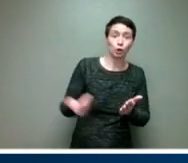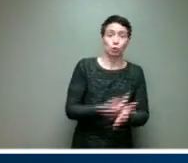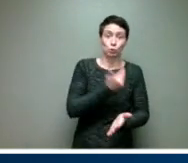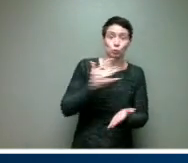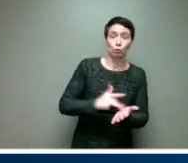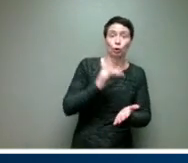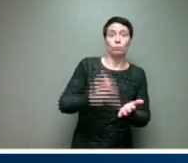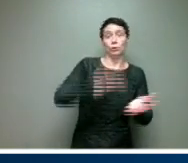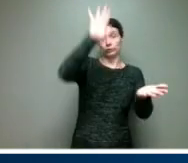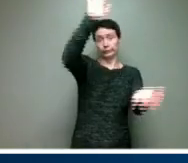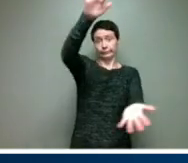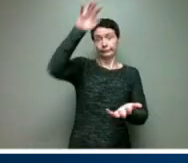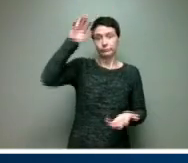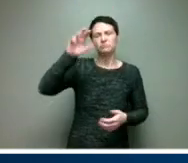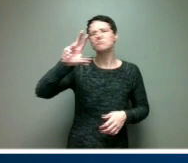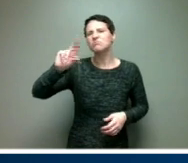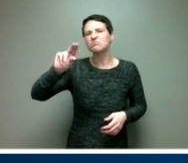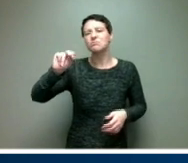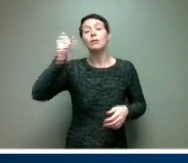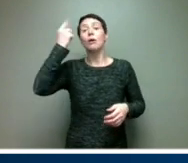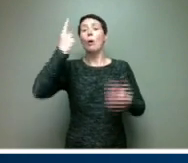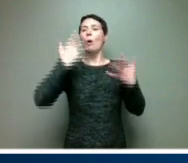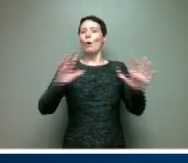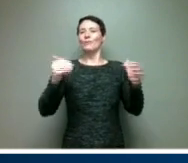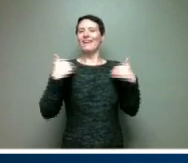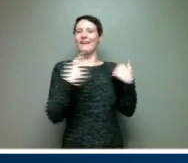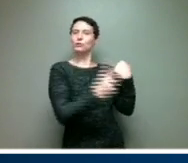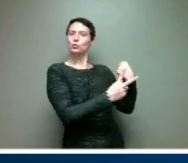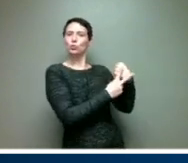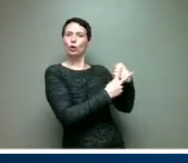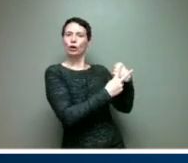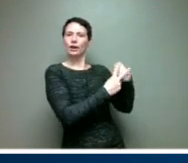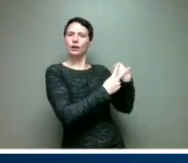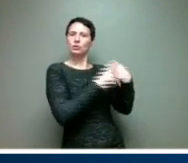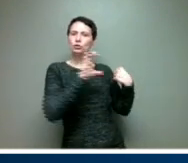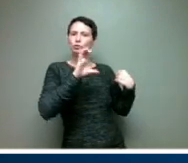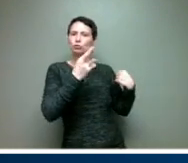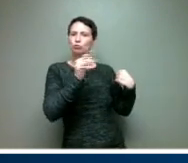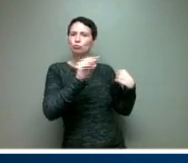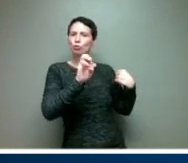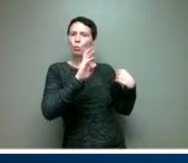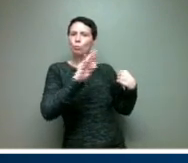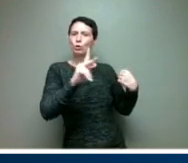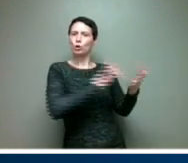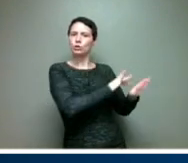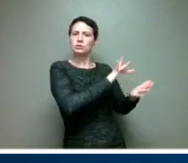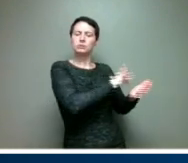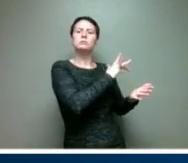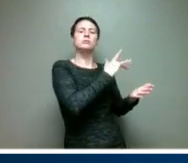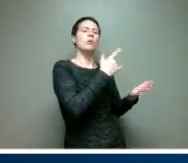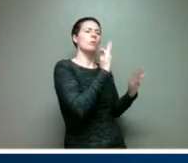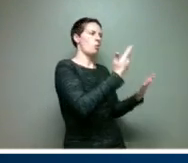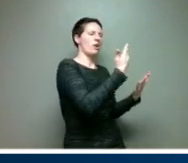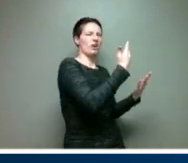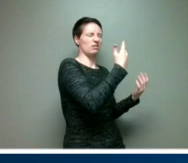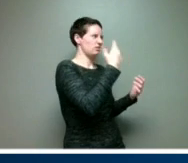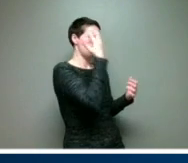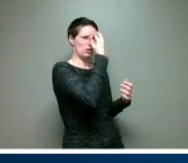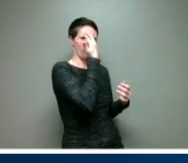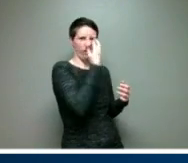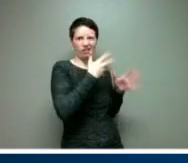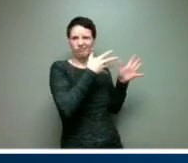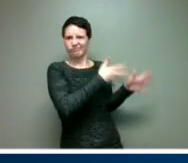buildings. Let's give these to our families and our students. And then Wi-Fi. We have partnered. We know that